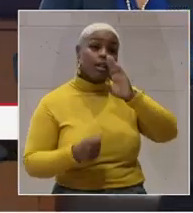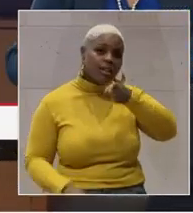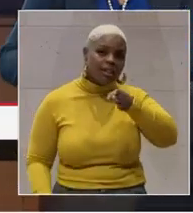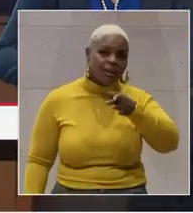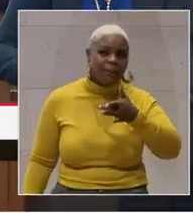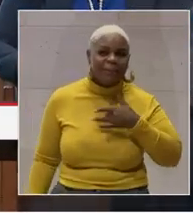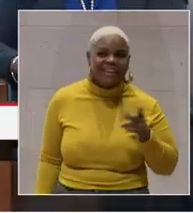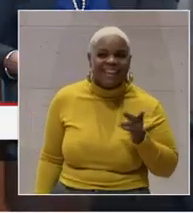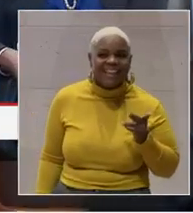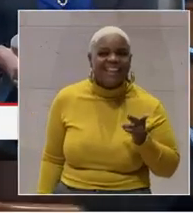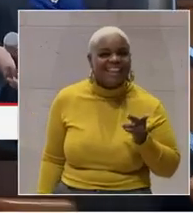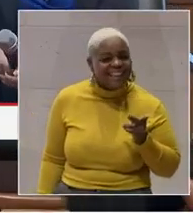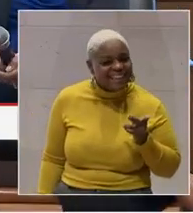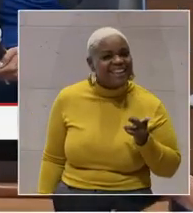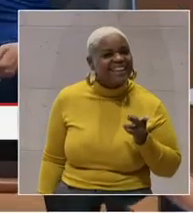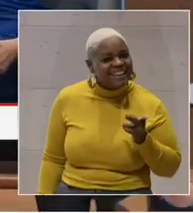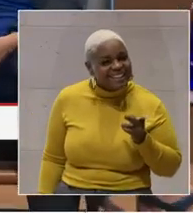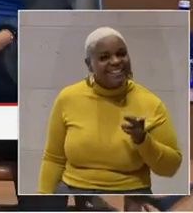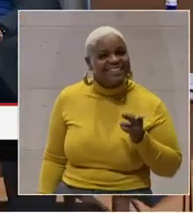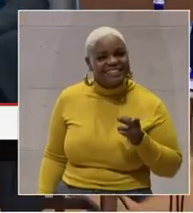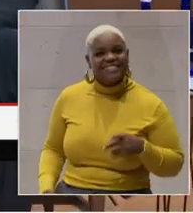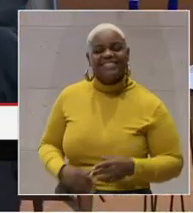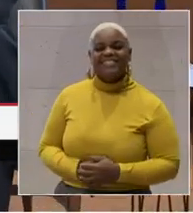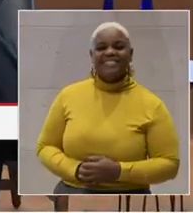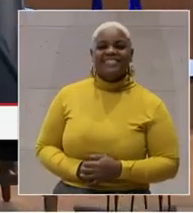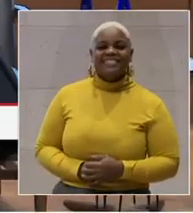anyway, so let me just